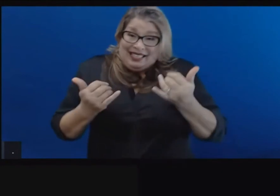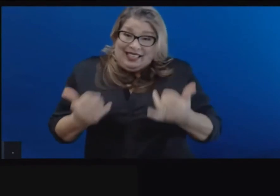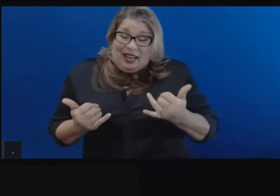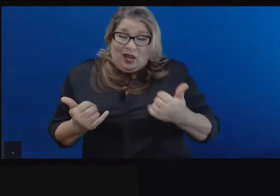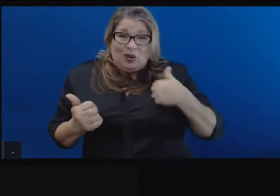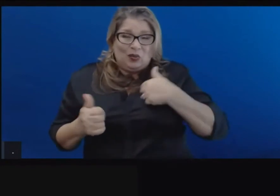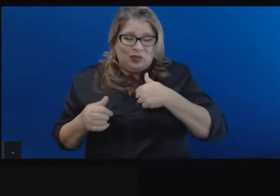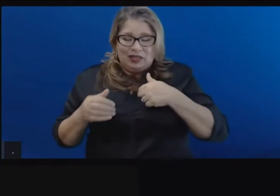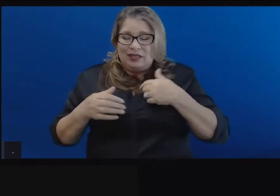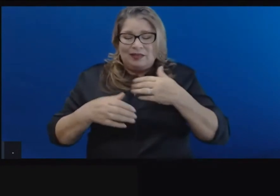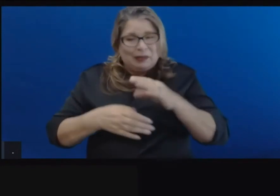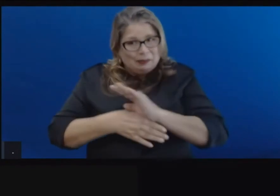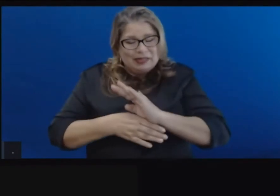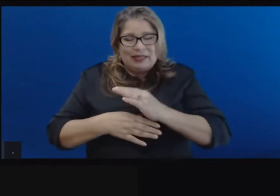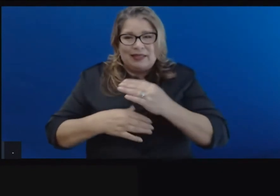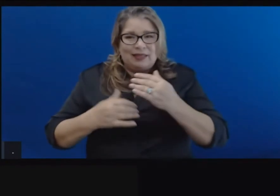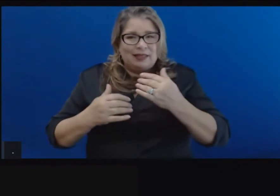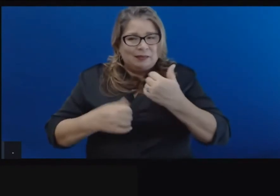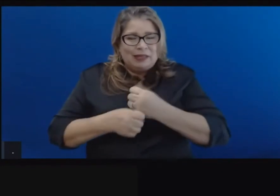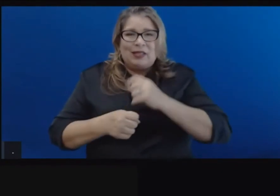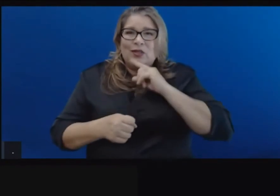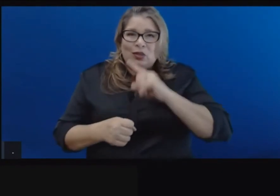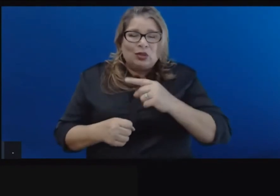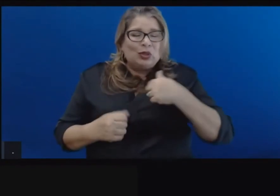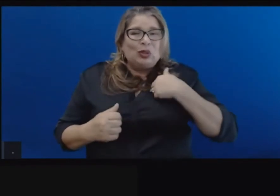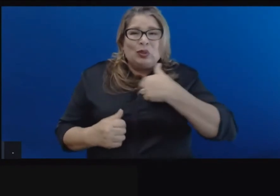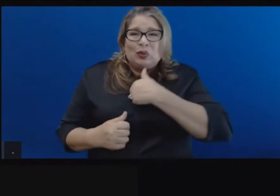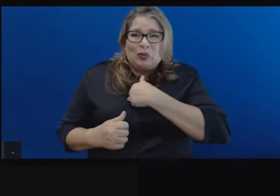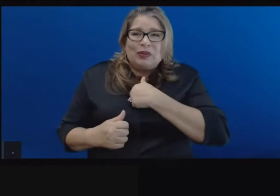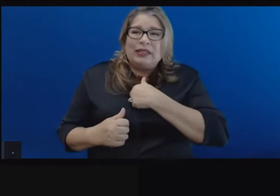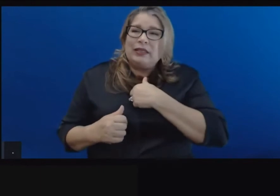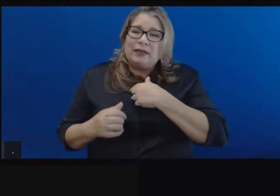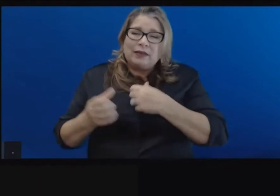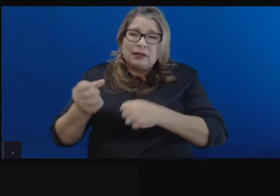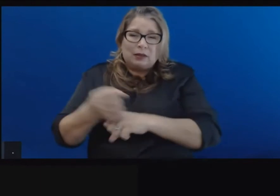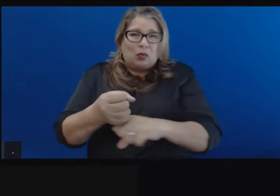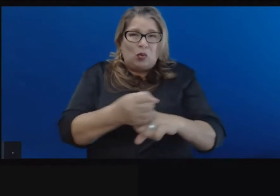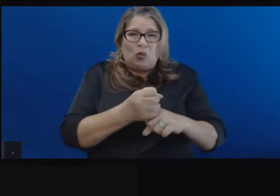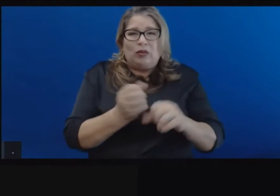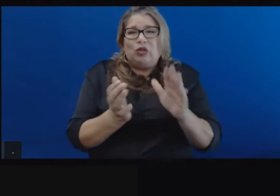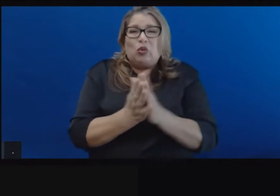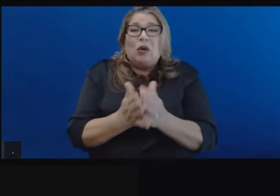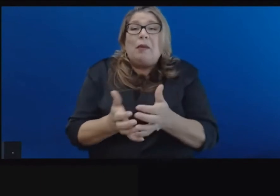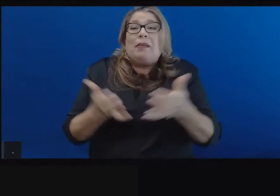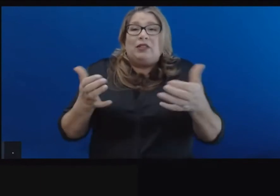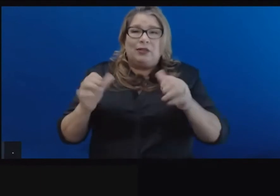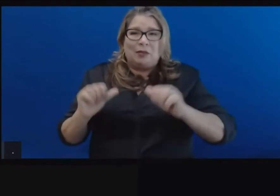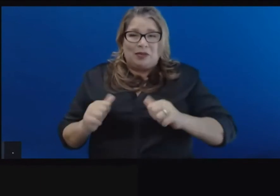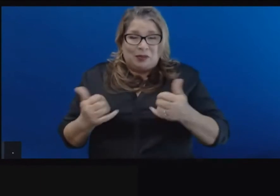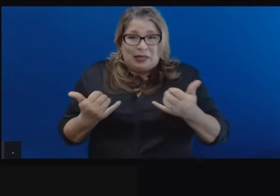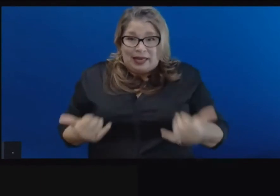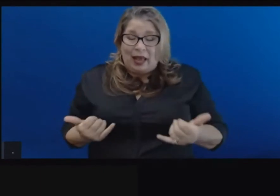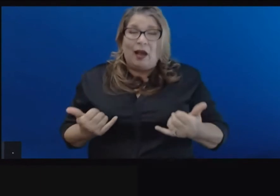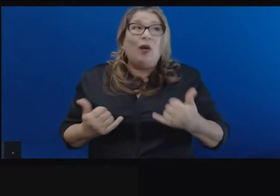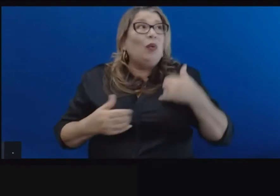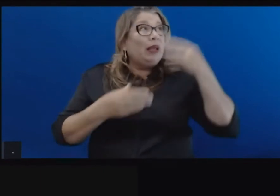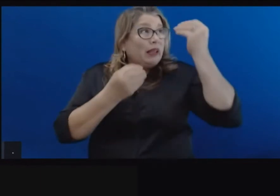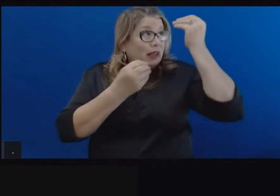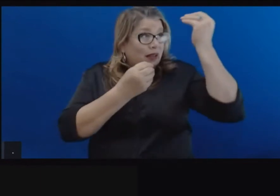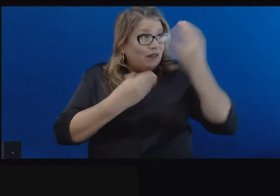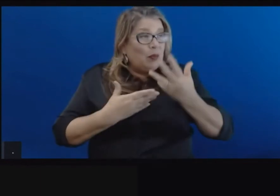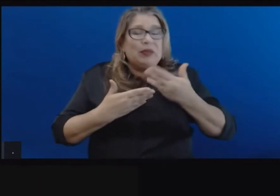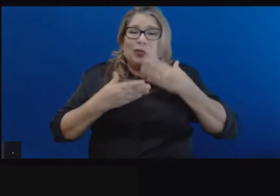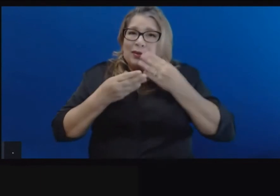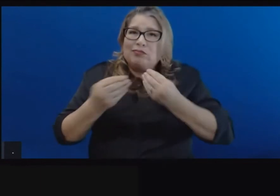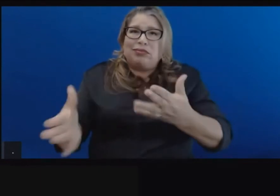those efforts are accelerated, that we're supporting districts as much as possible and communicating clearly. So we'll see what